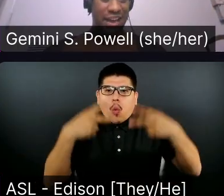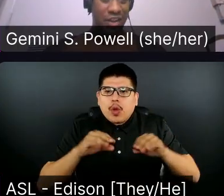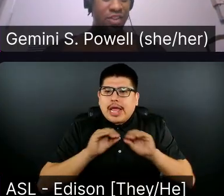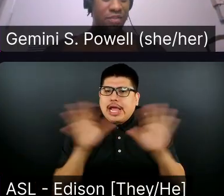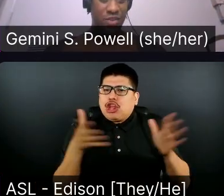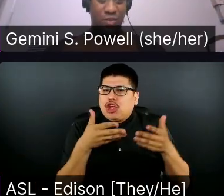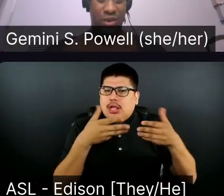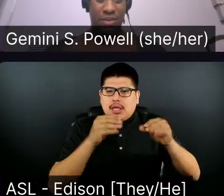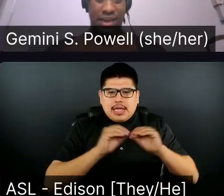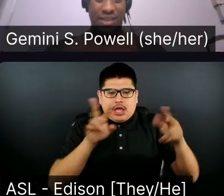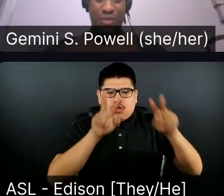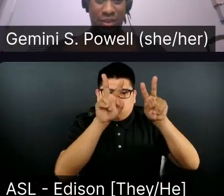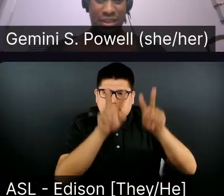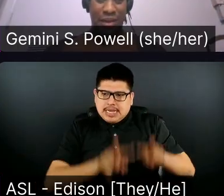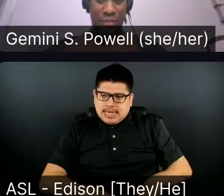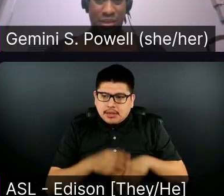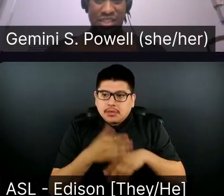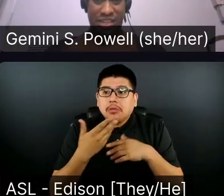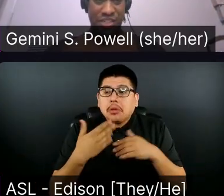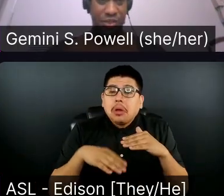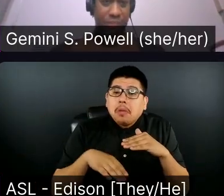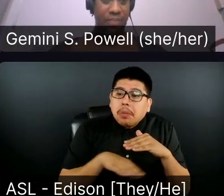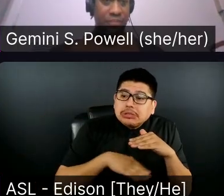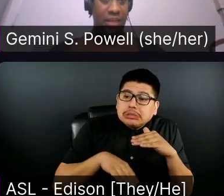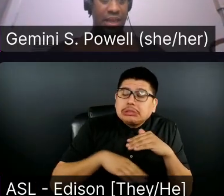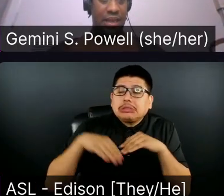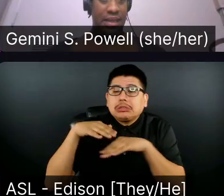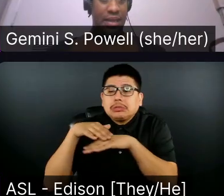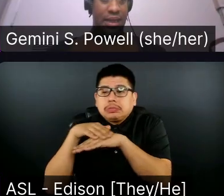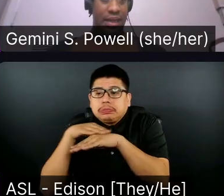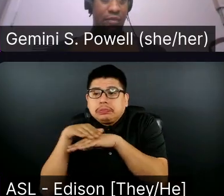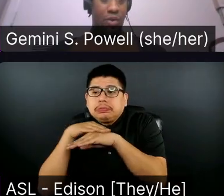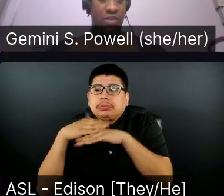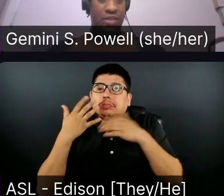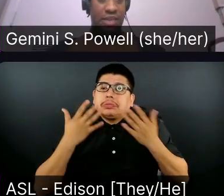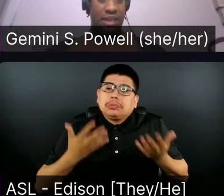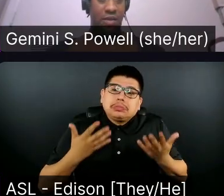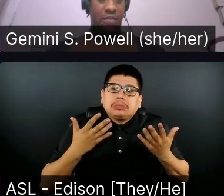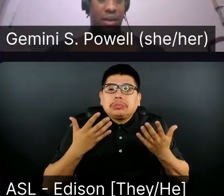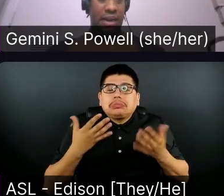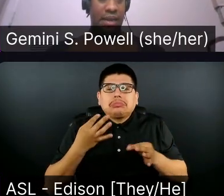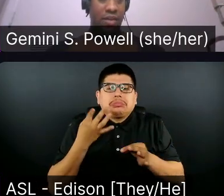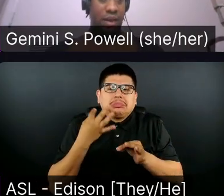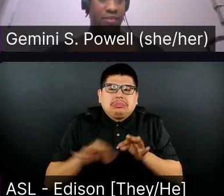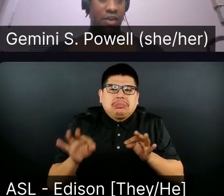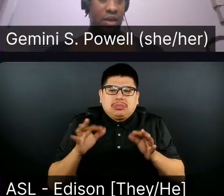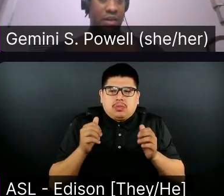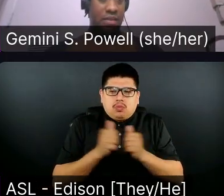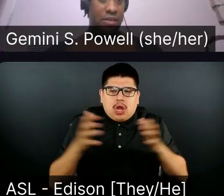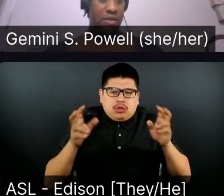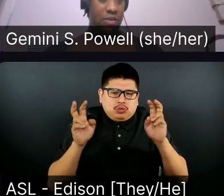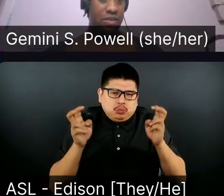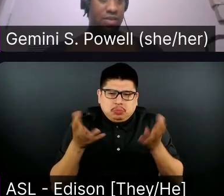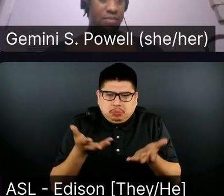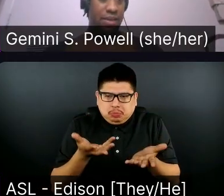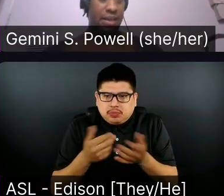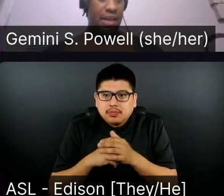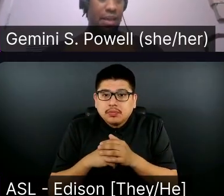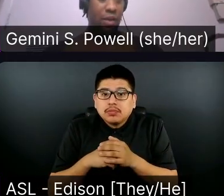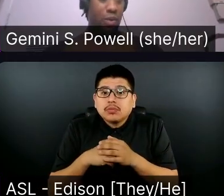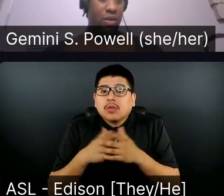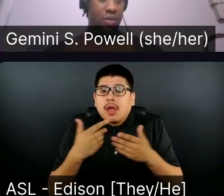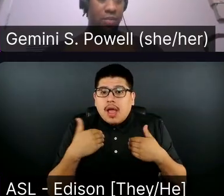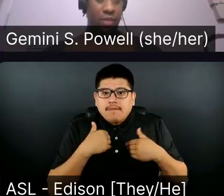get you by on your first web page without much issue. And of course, here in the body, you have your content, which is